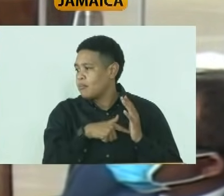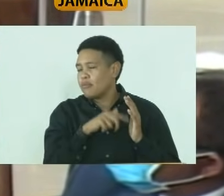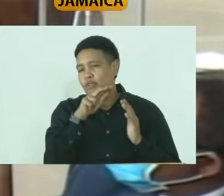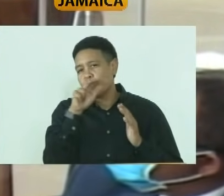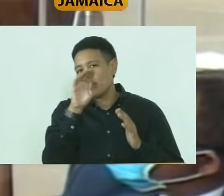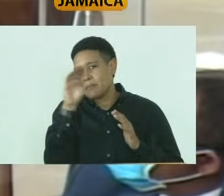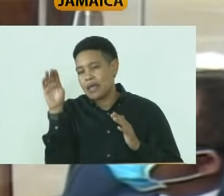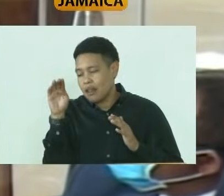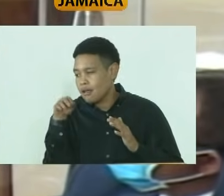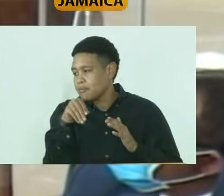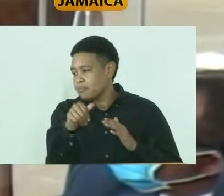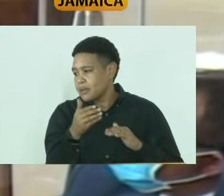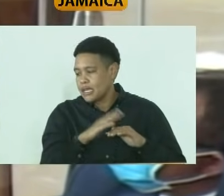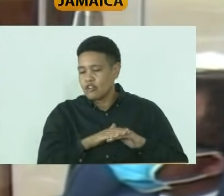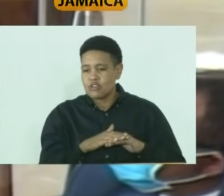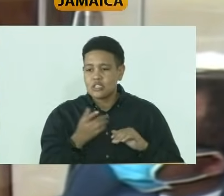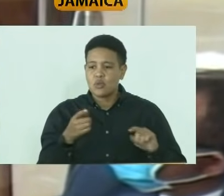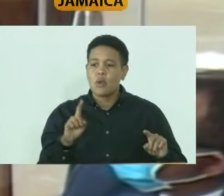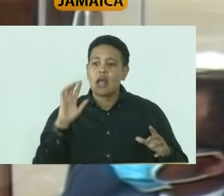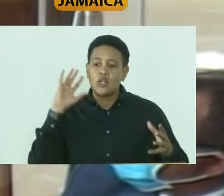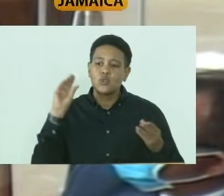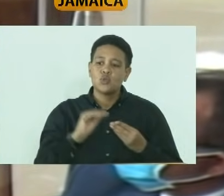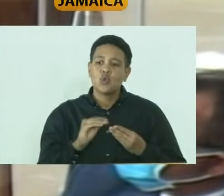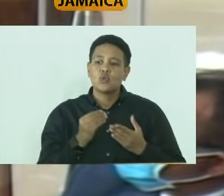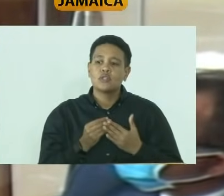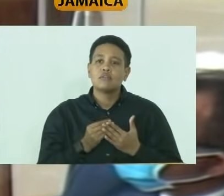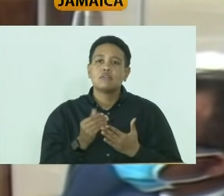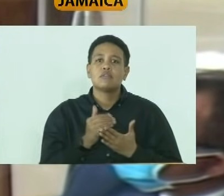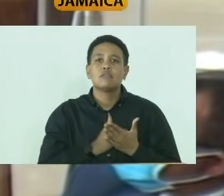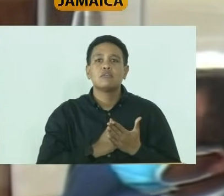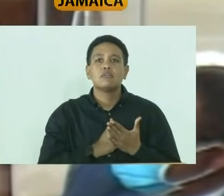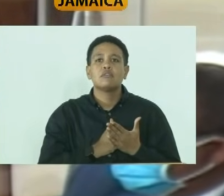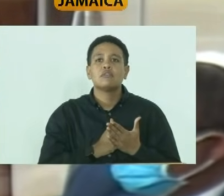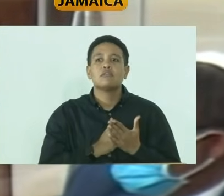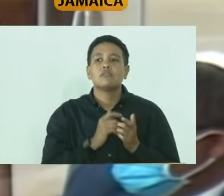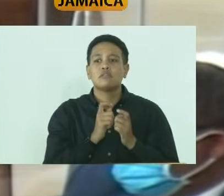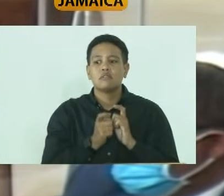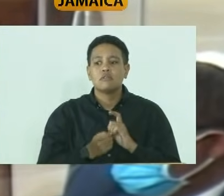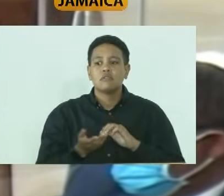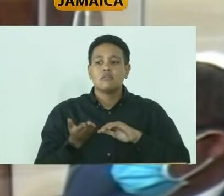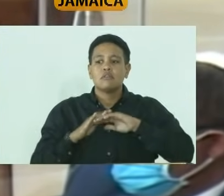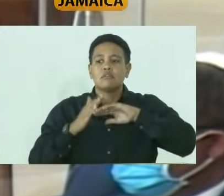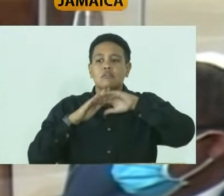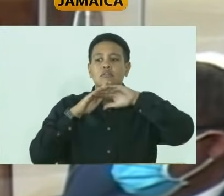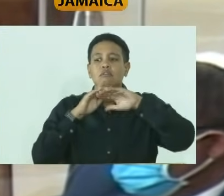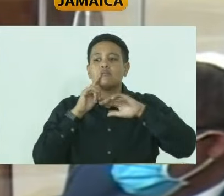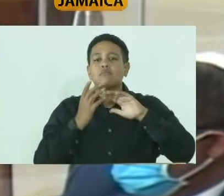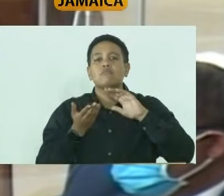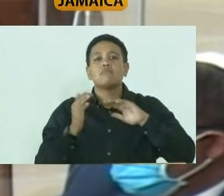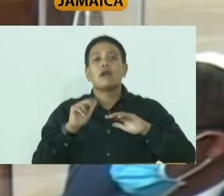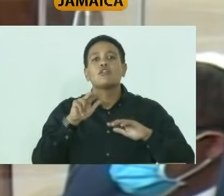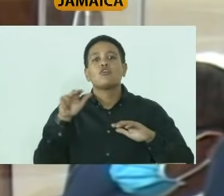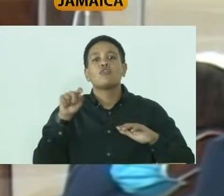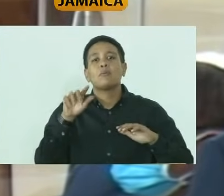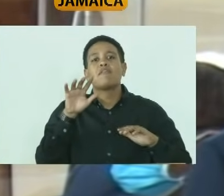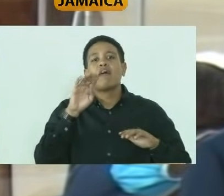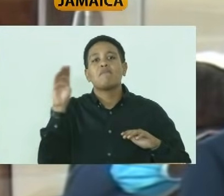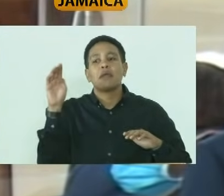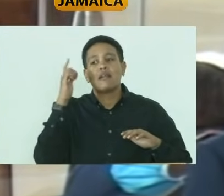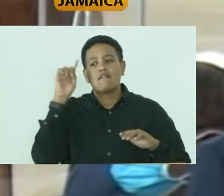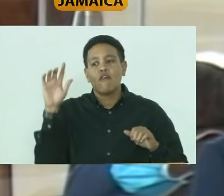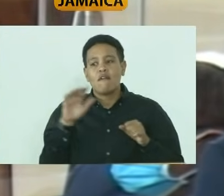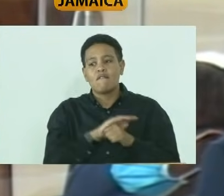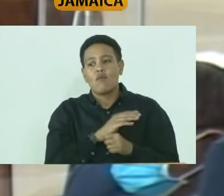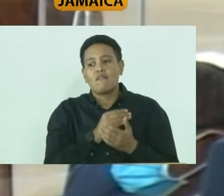billion, while total revenues are being revised upwards by $33.5 billion for the full